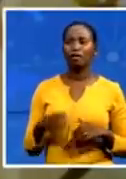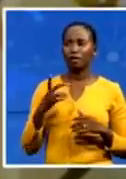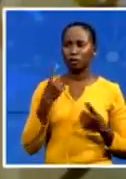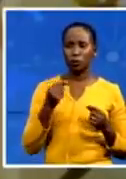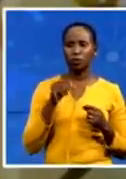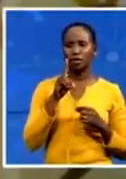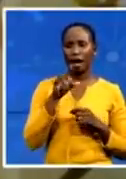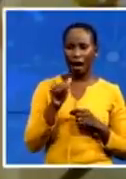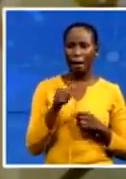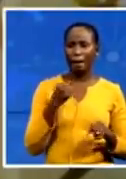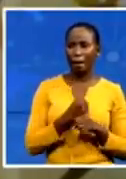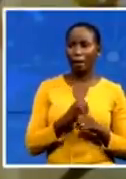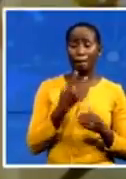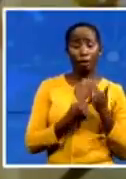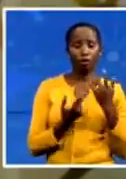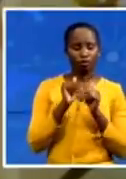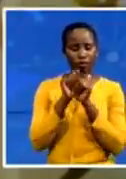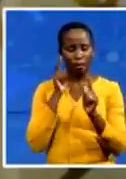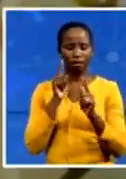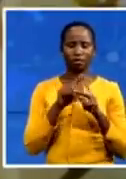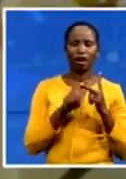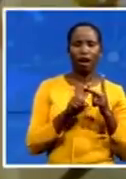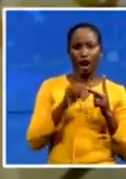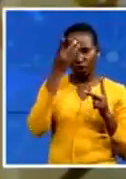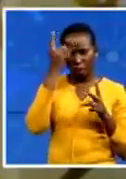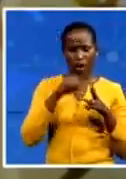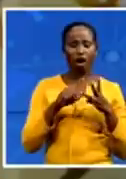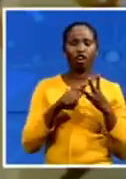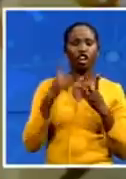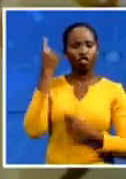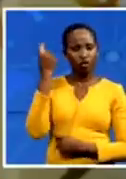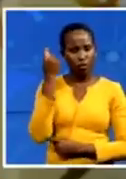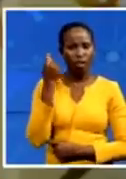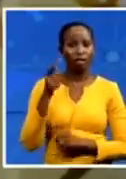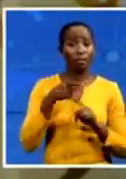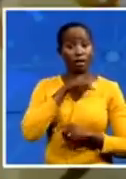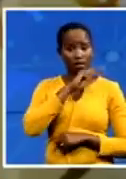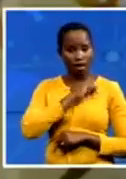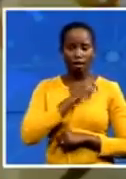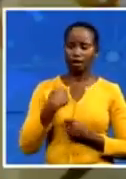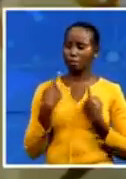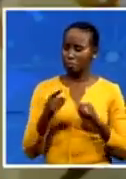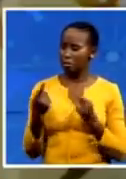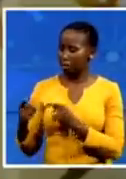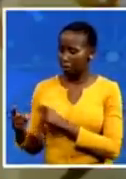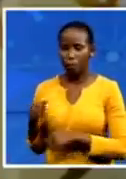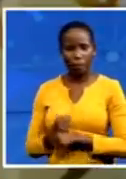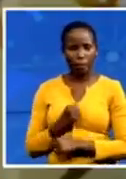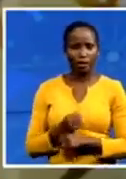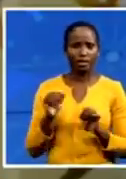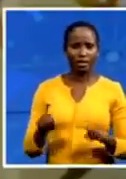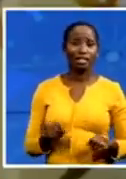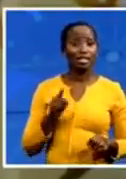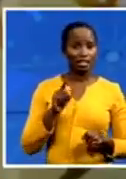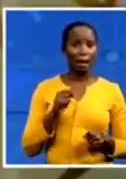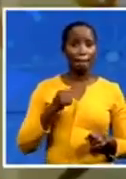Durban and in rural KZN. And I think that all of that work is going to stand me in good stead as I take my next steps and really become somebody who's